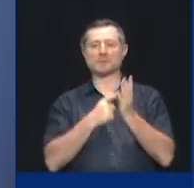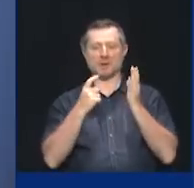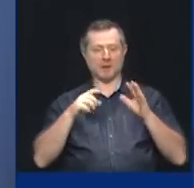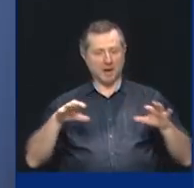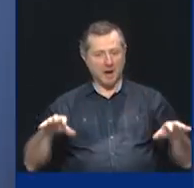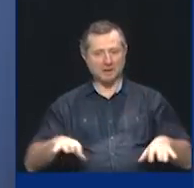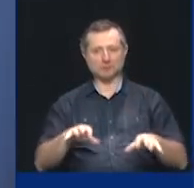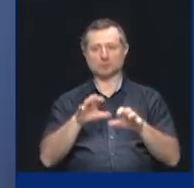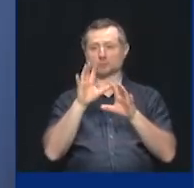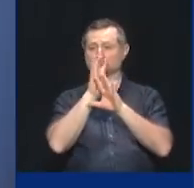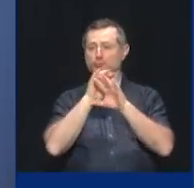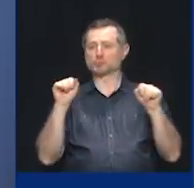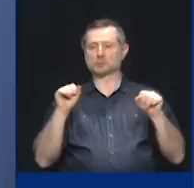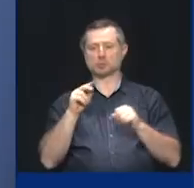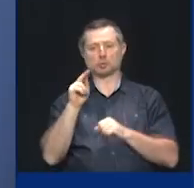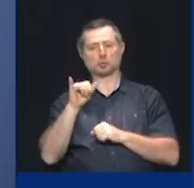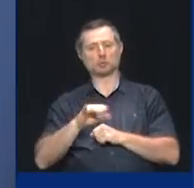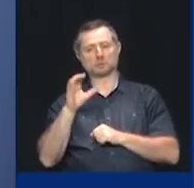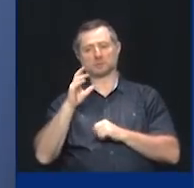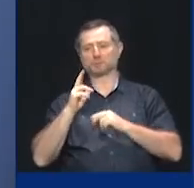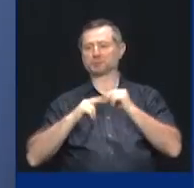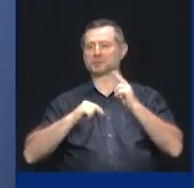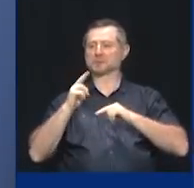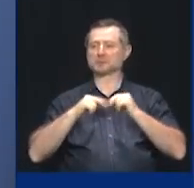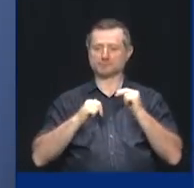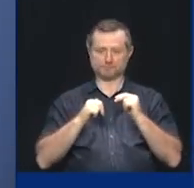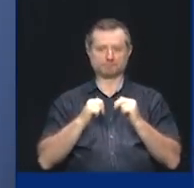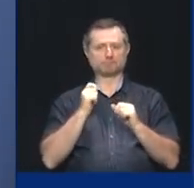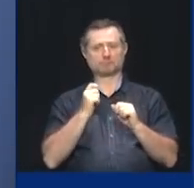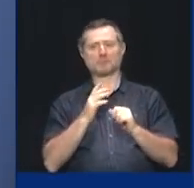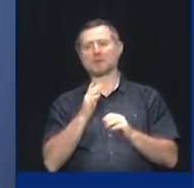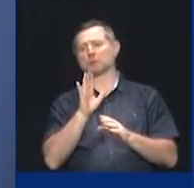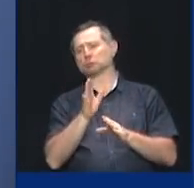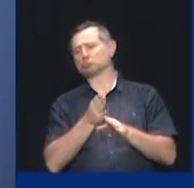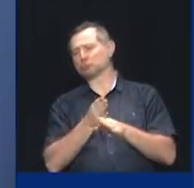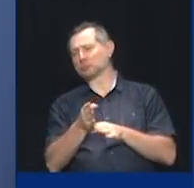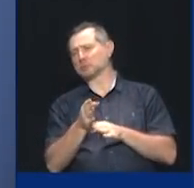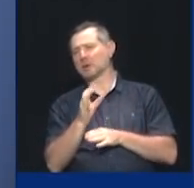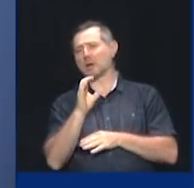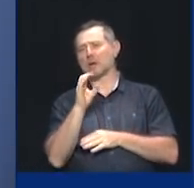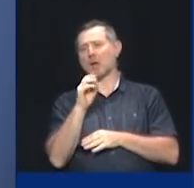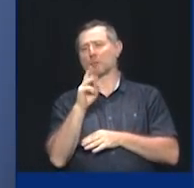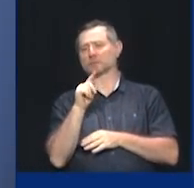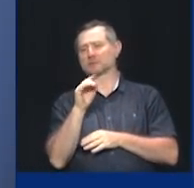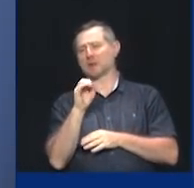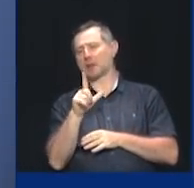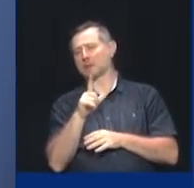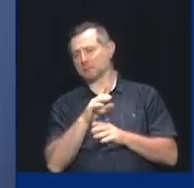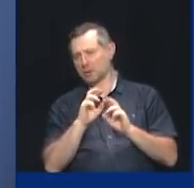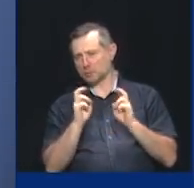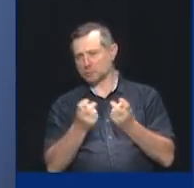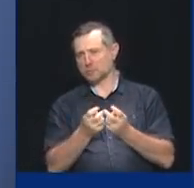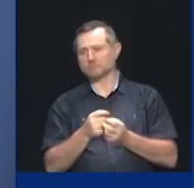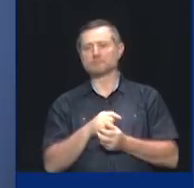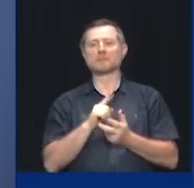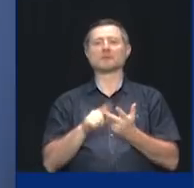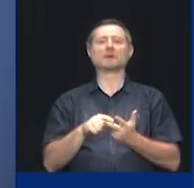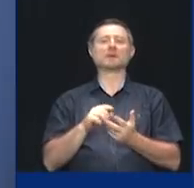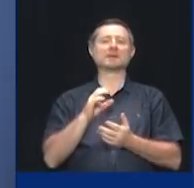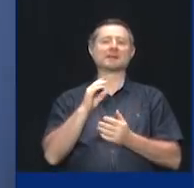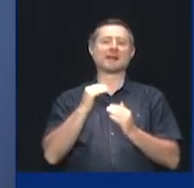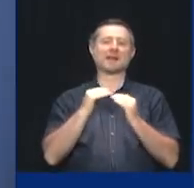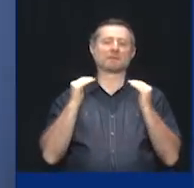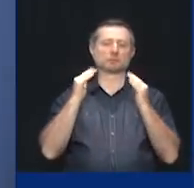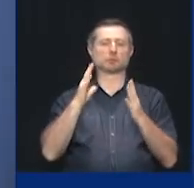New York City Building and Construction Trades Council. Camera Jackson, Elite Learners. Julie